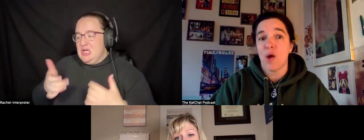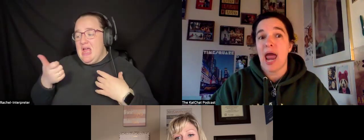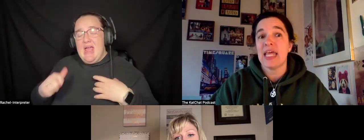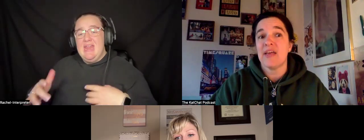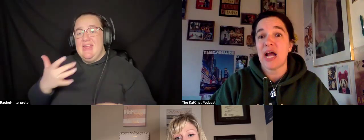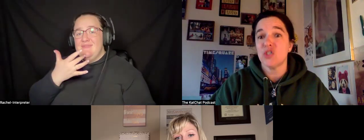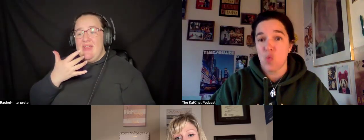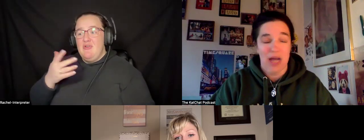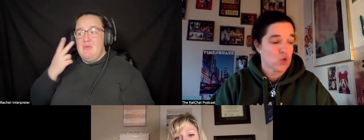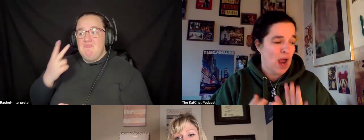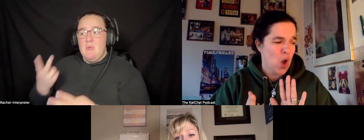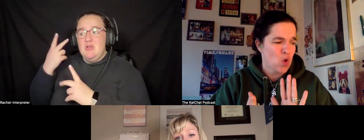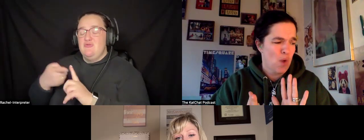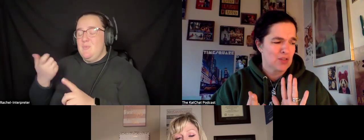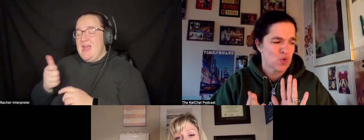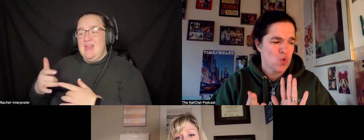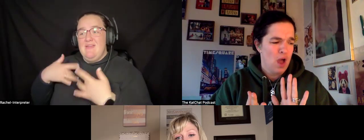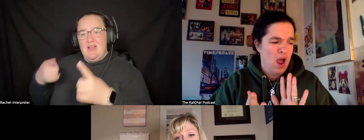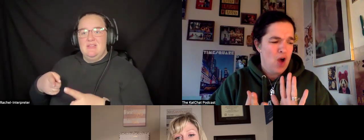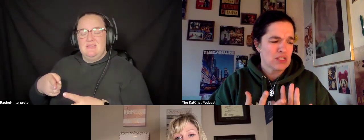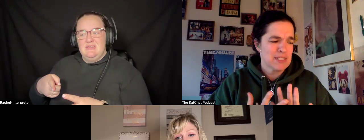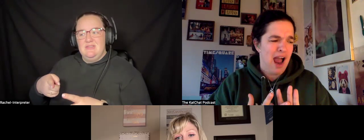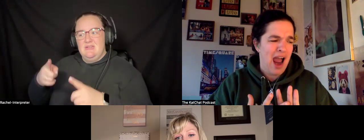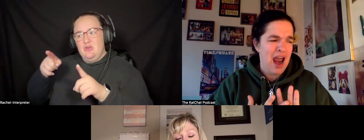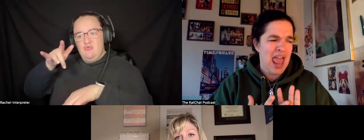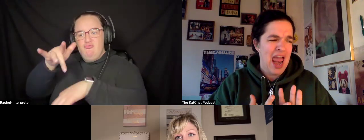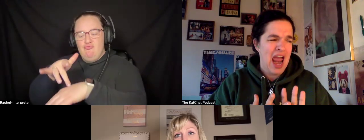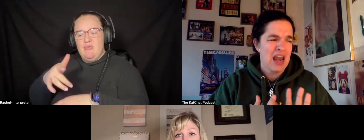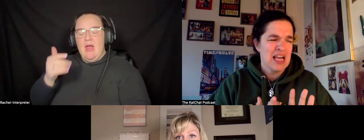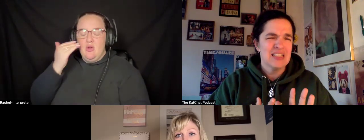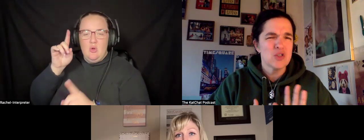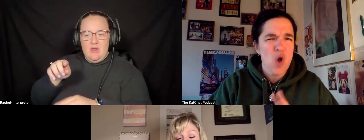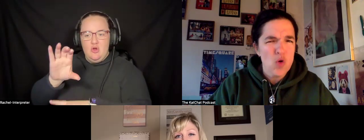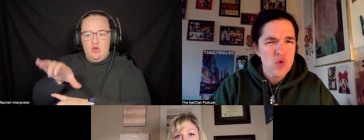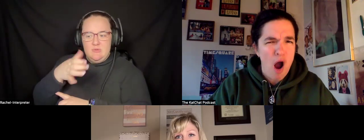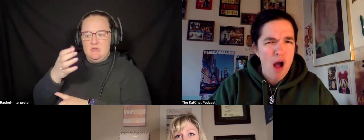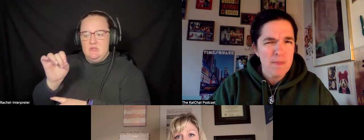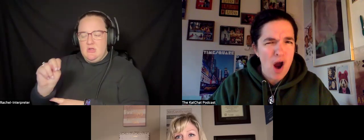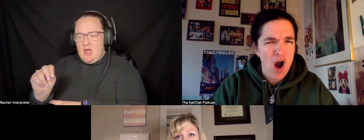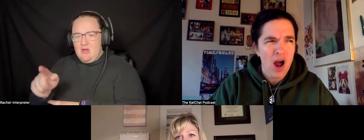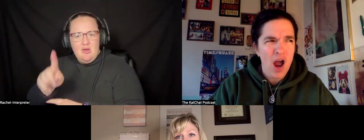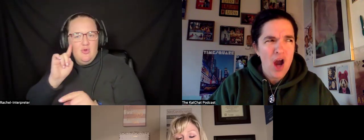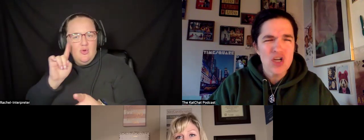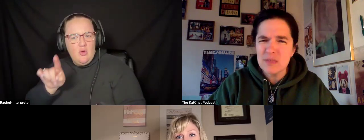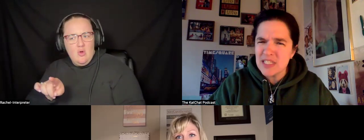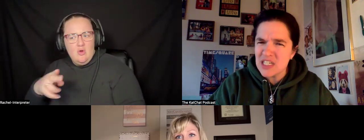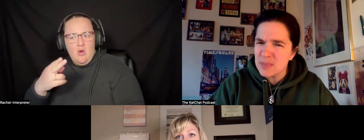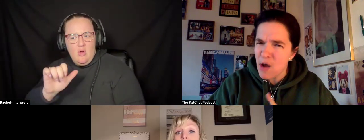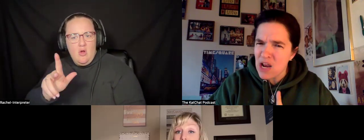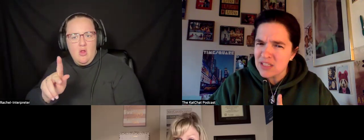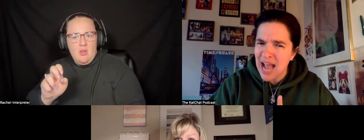memories from any event you went to? I know you went to Christmas con, and did you go to the Hallmark